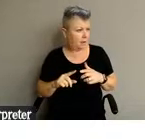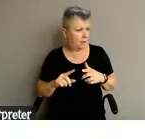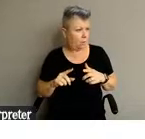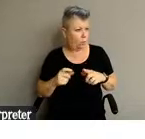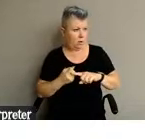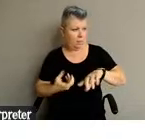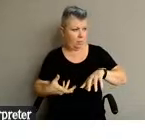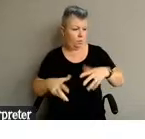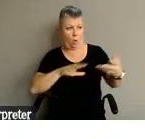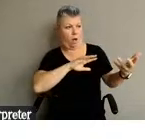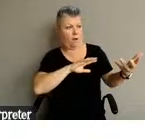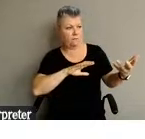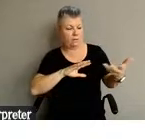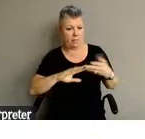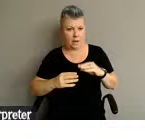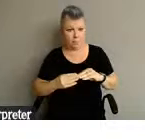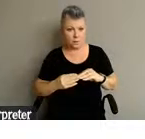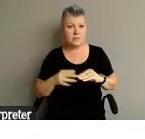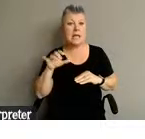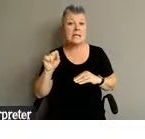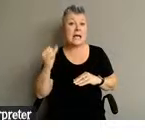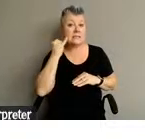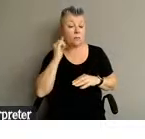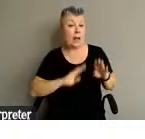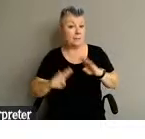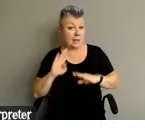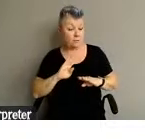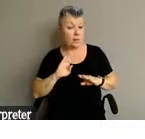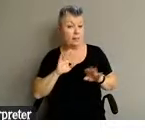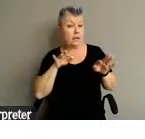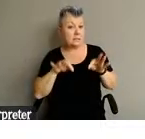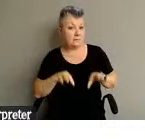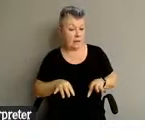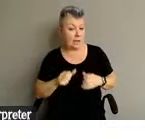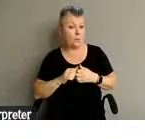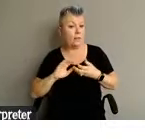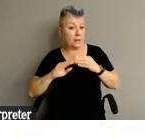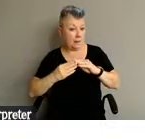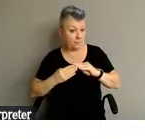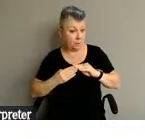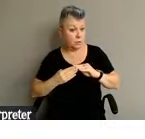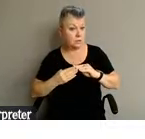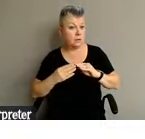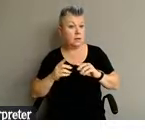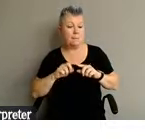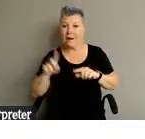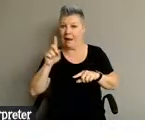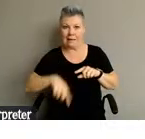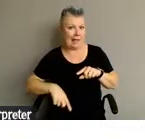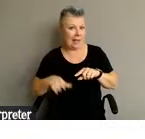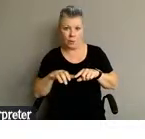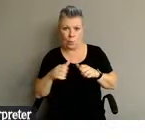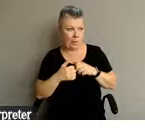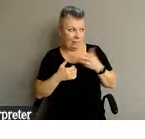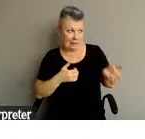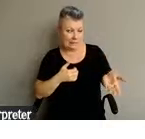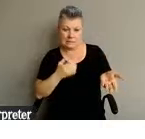numbers. Yeah. Yeah, if we had it behaviorally defined with numbers of what it was, I could do it, but I can't do it